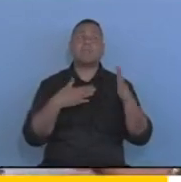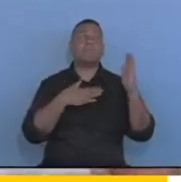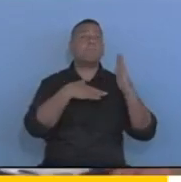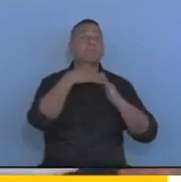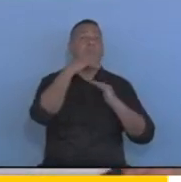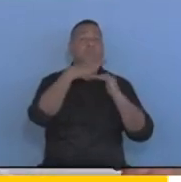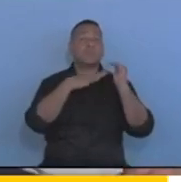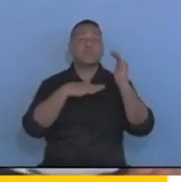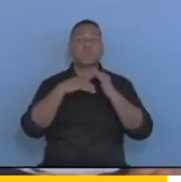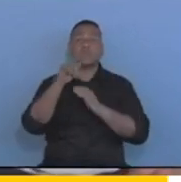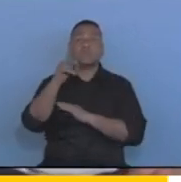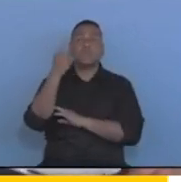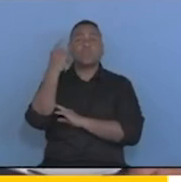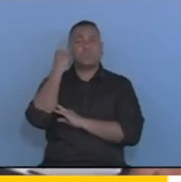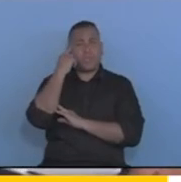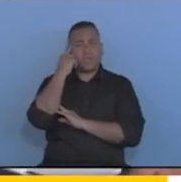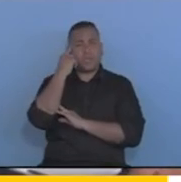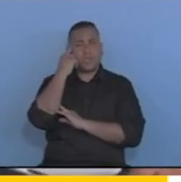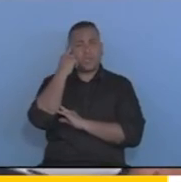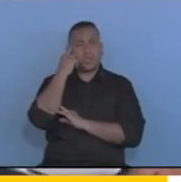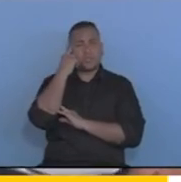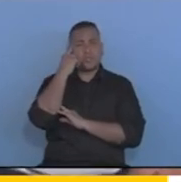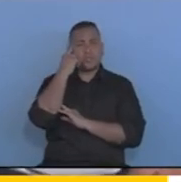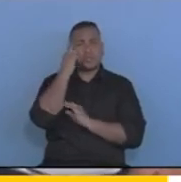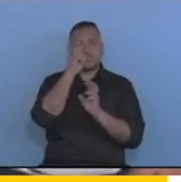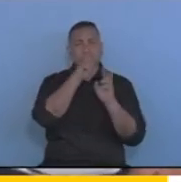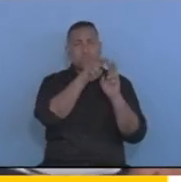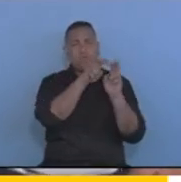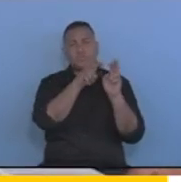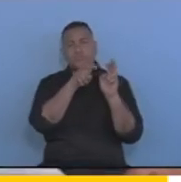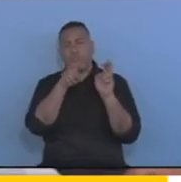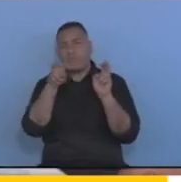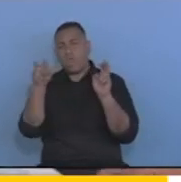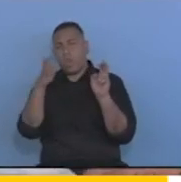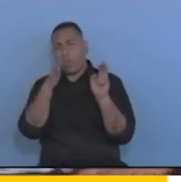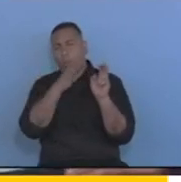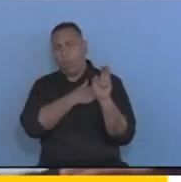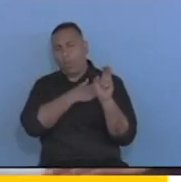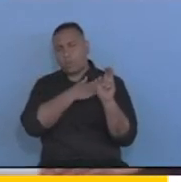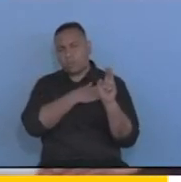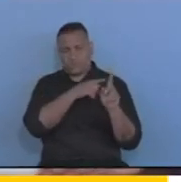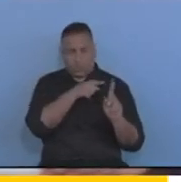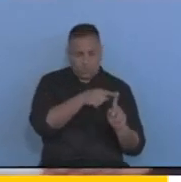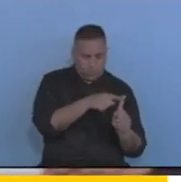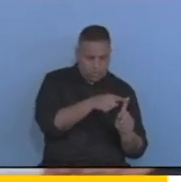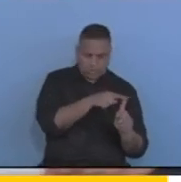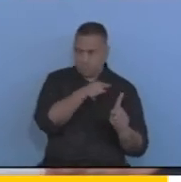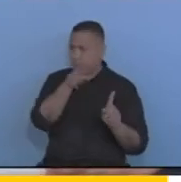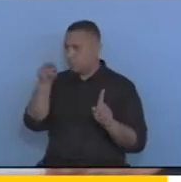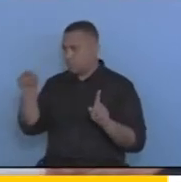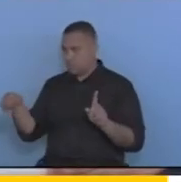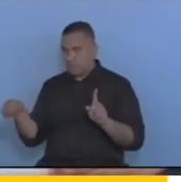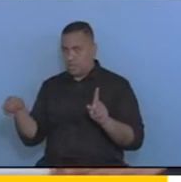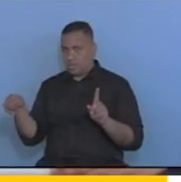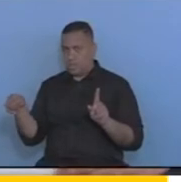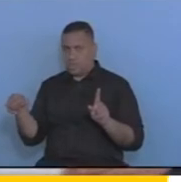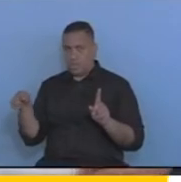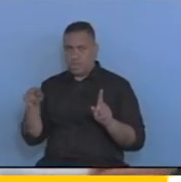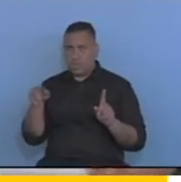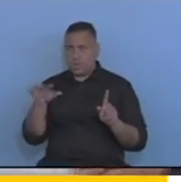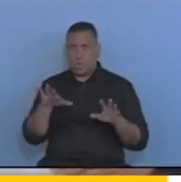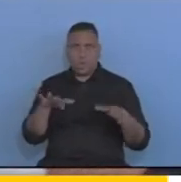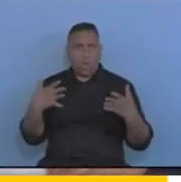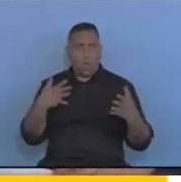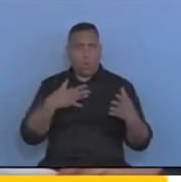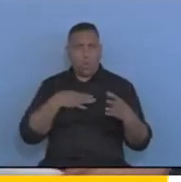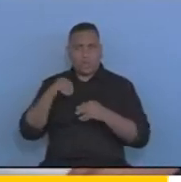think about it, it is the transportation of water from one point to another. Mm. Think of anything in plumbing that doesn't have water. Mm. It